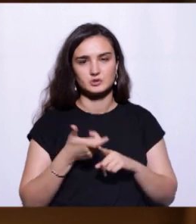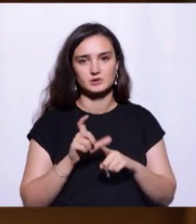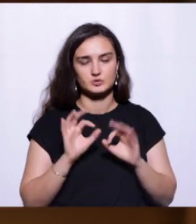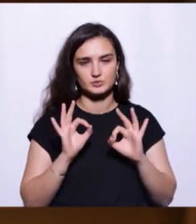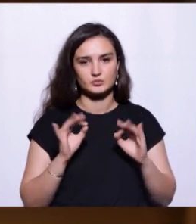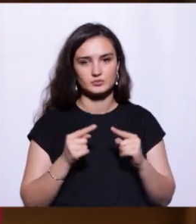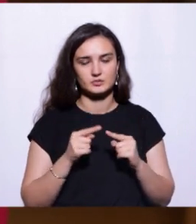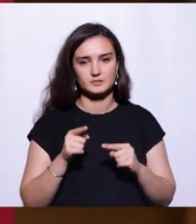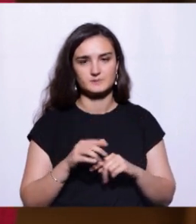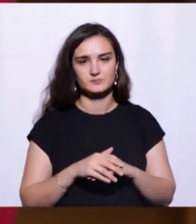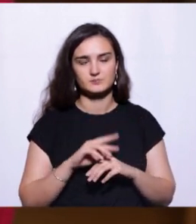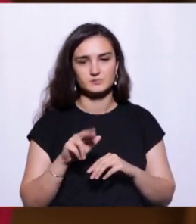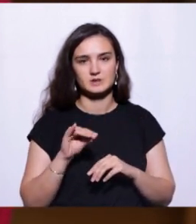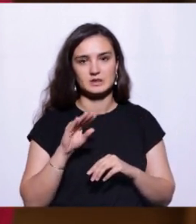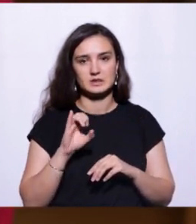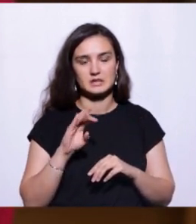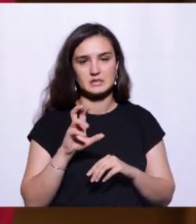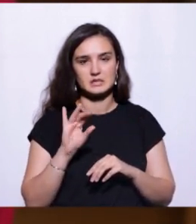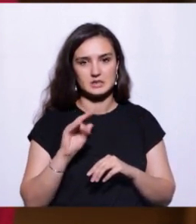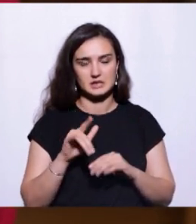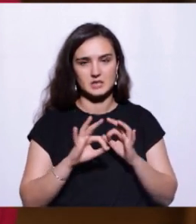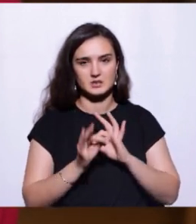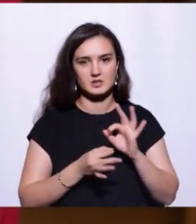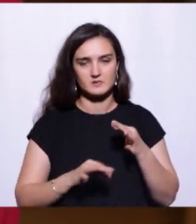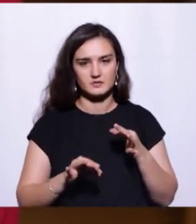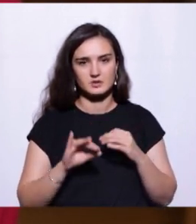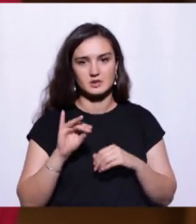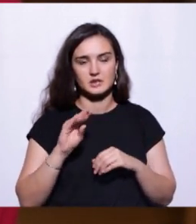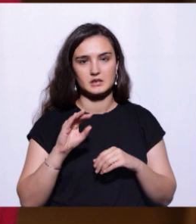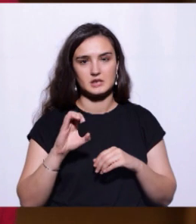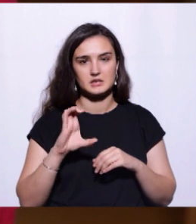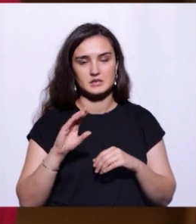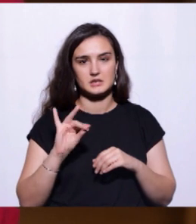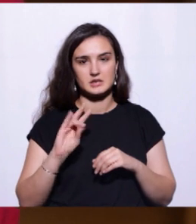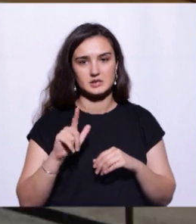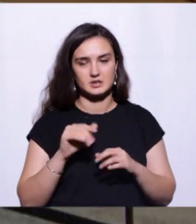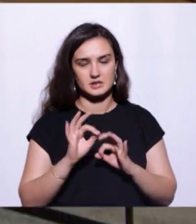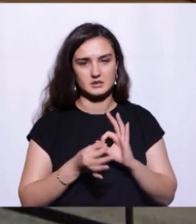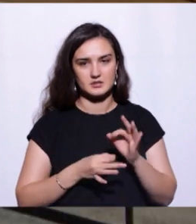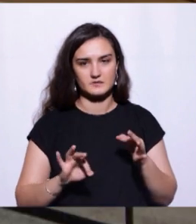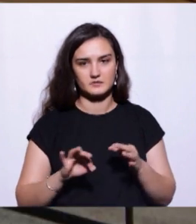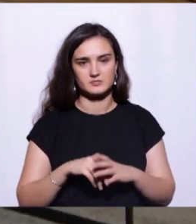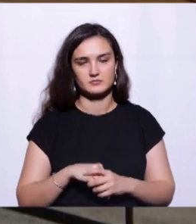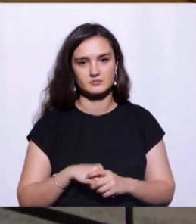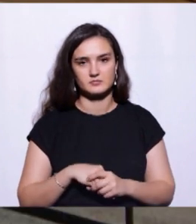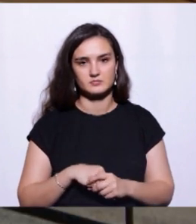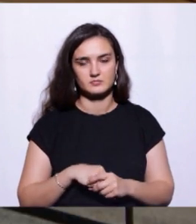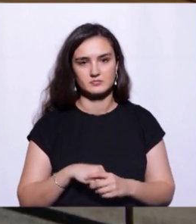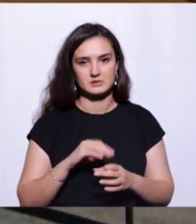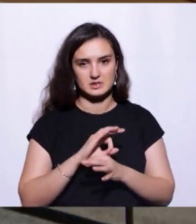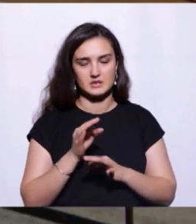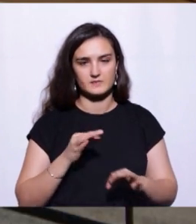true, Mr. Carter. Intestine, natslavi. Intestine, natslavi.